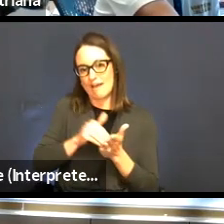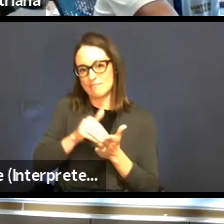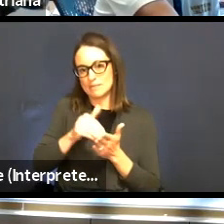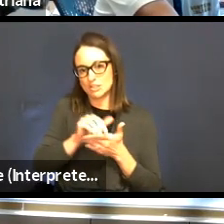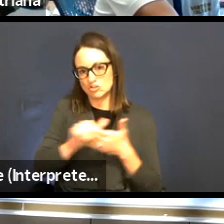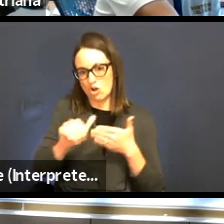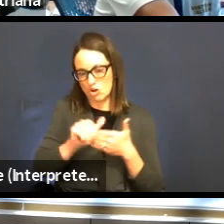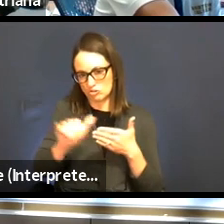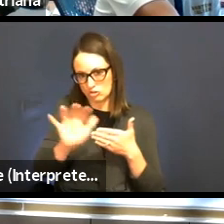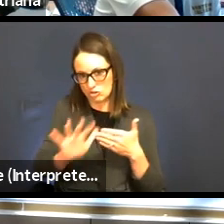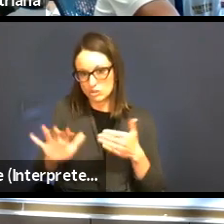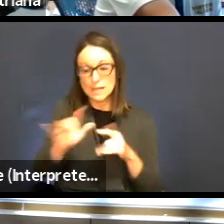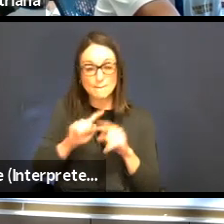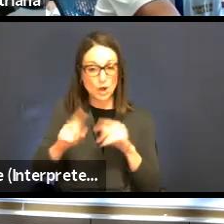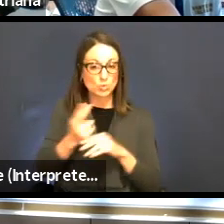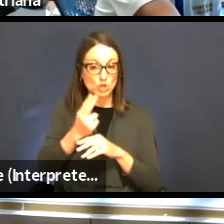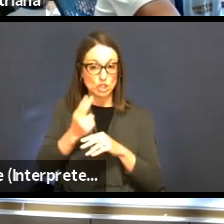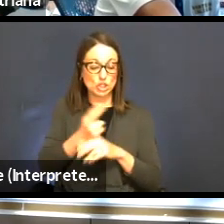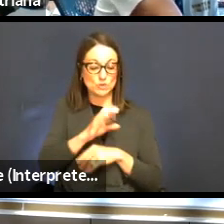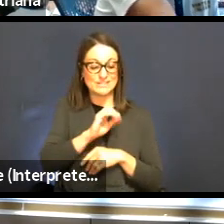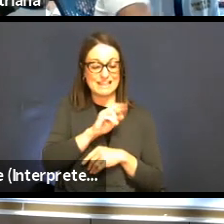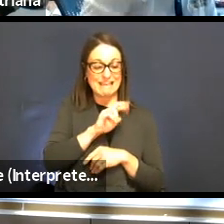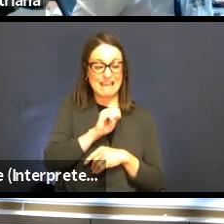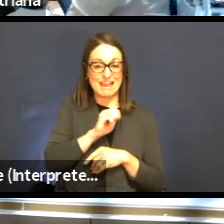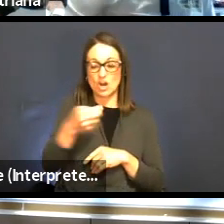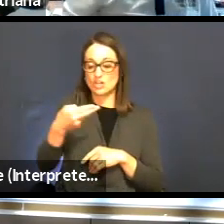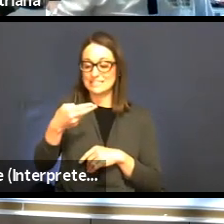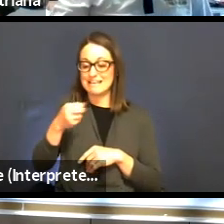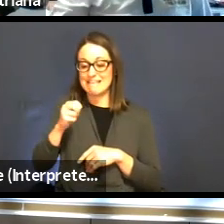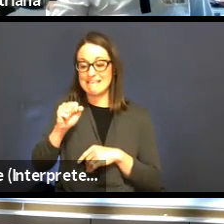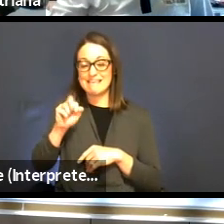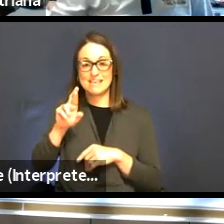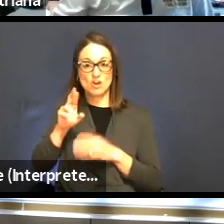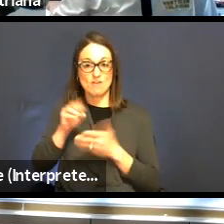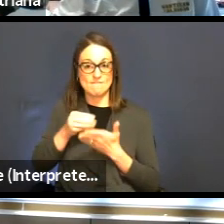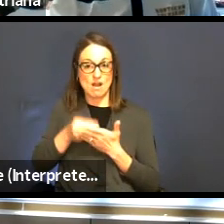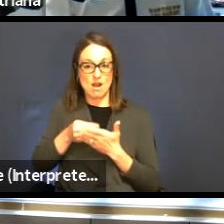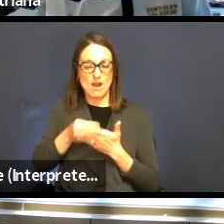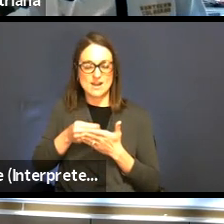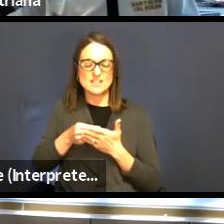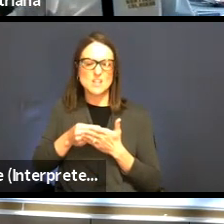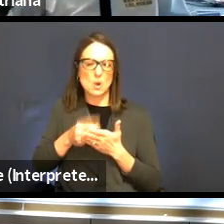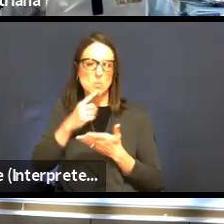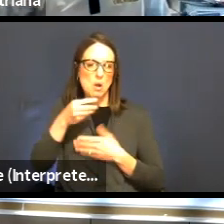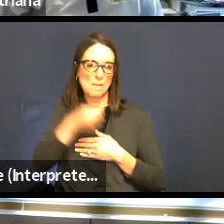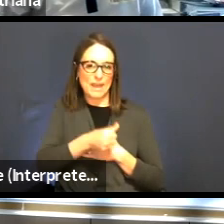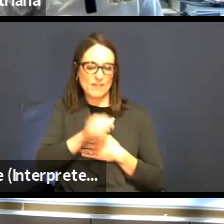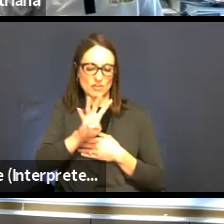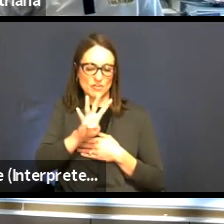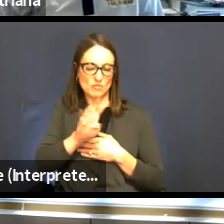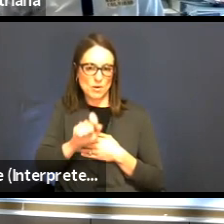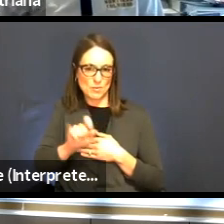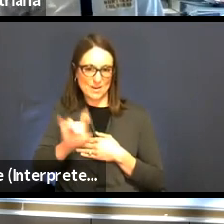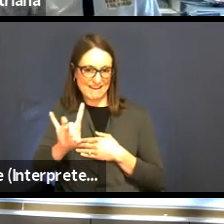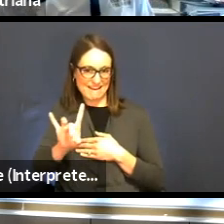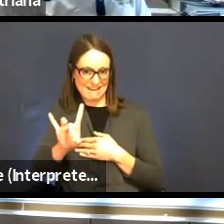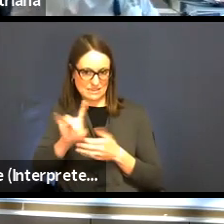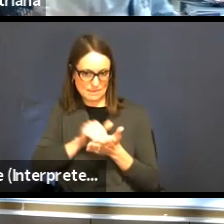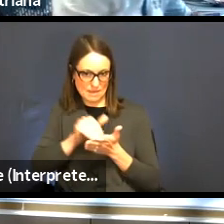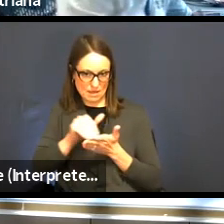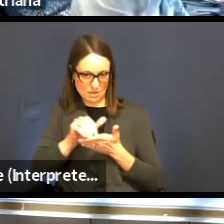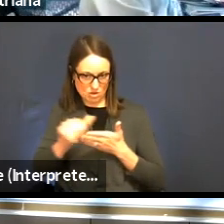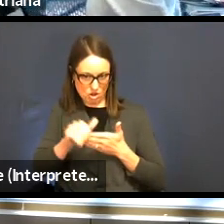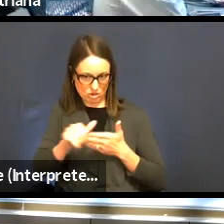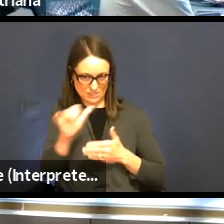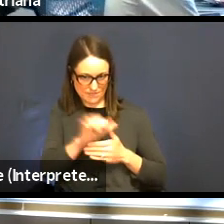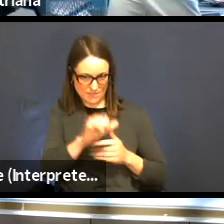the CARES Here funds to offset 3.8 million of it. Above that in the table, there is also